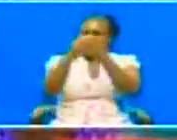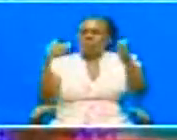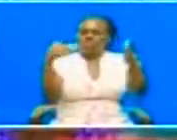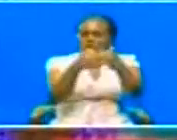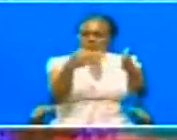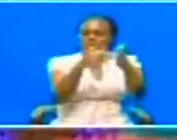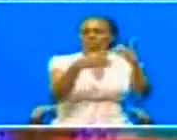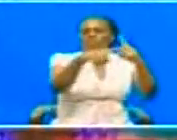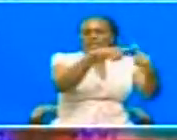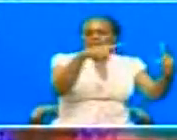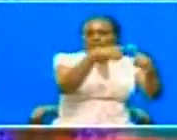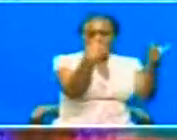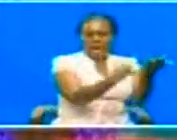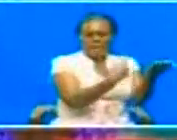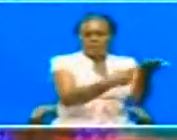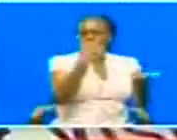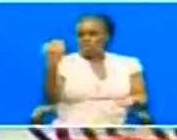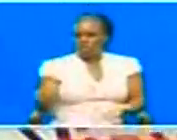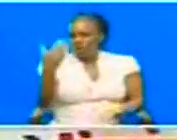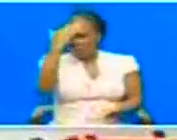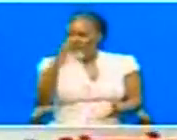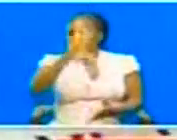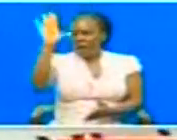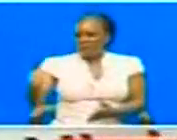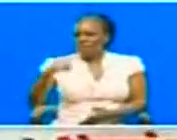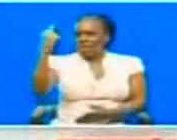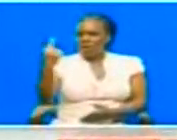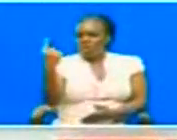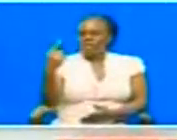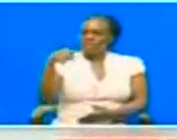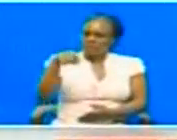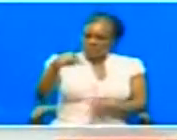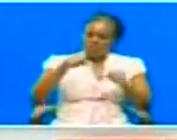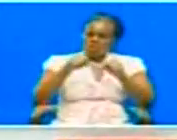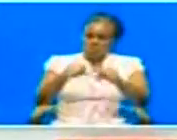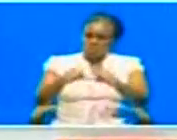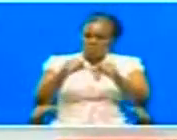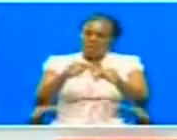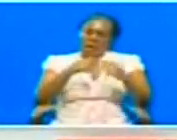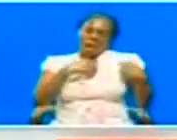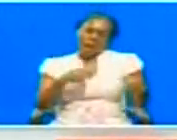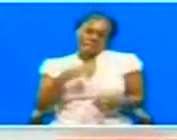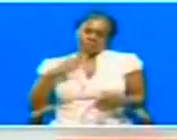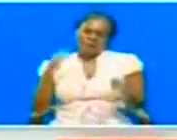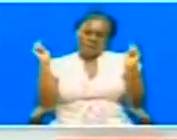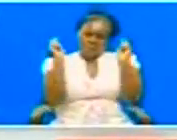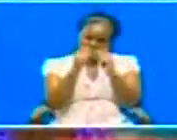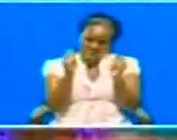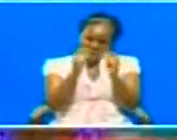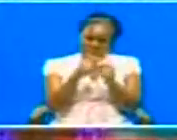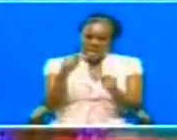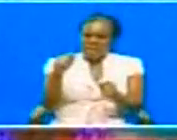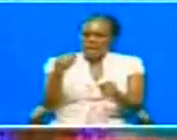killing of the albino children in Africa. Because Africa is the only continent that continues. My heart pained when I heard that in Angola they have not